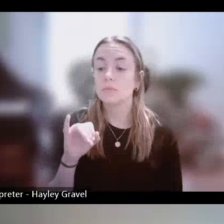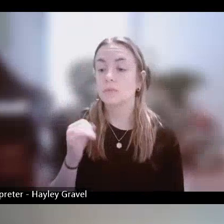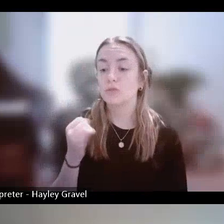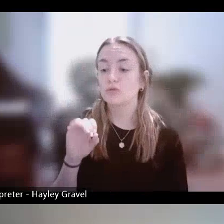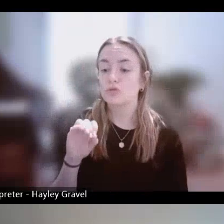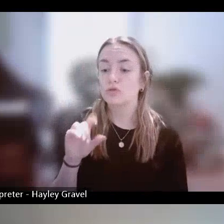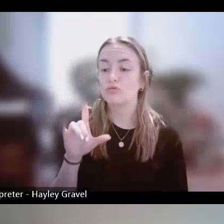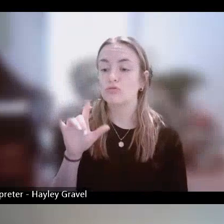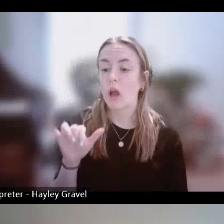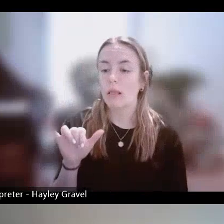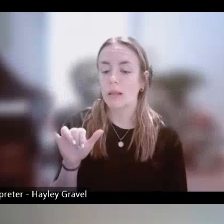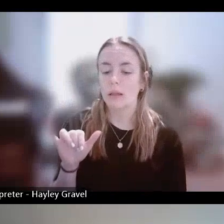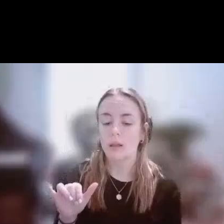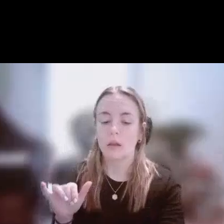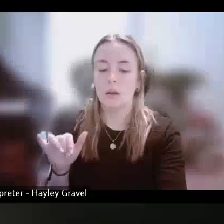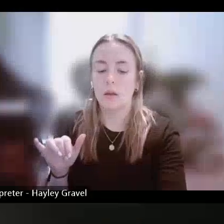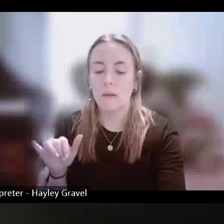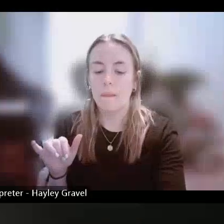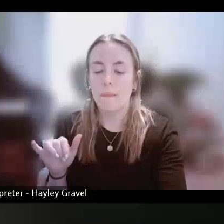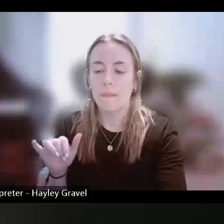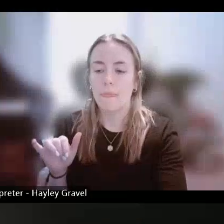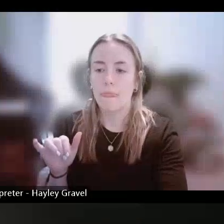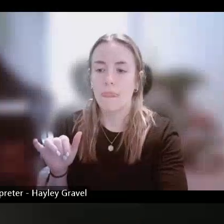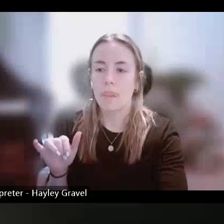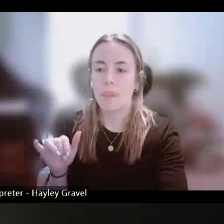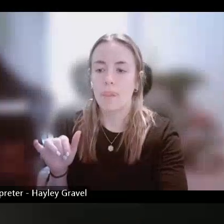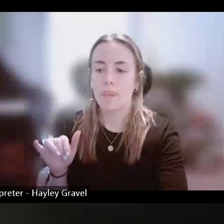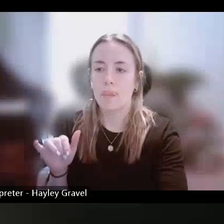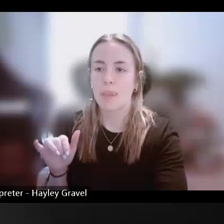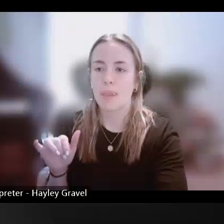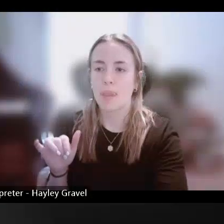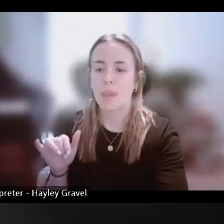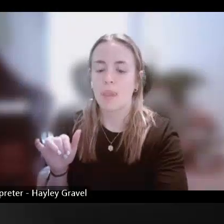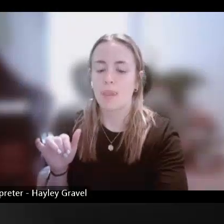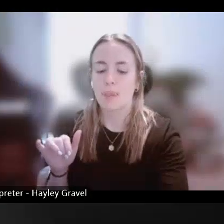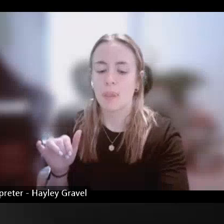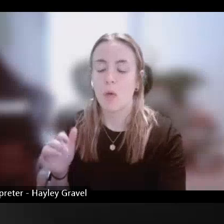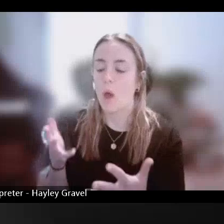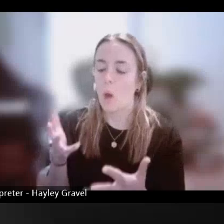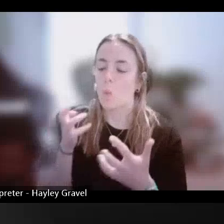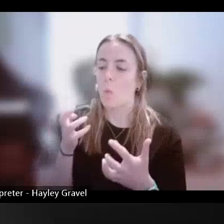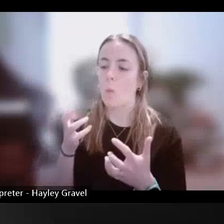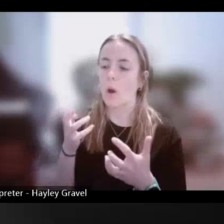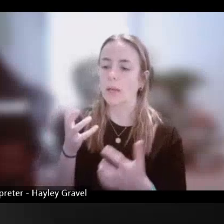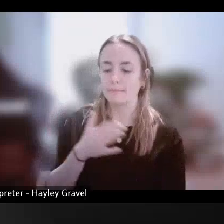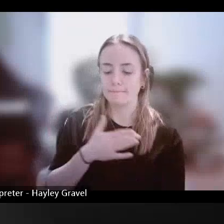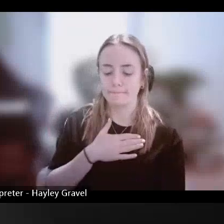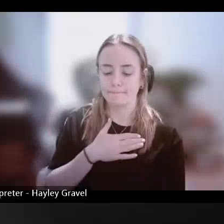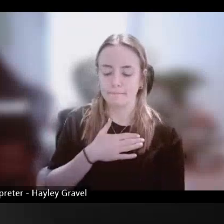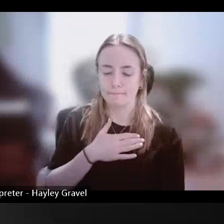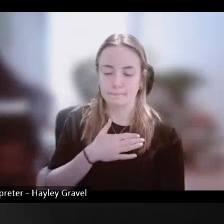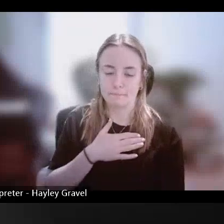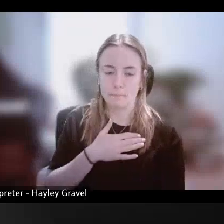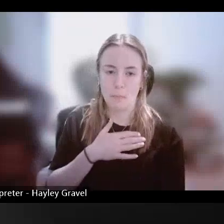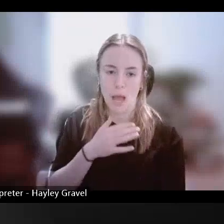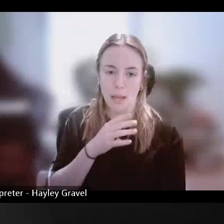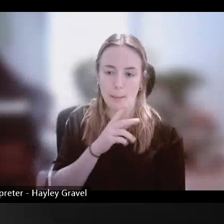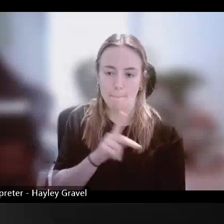So I just wanted to share this because English is my second language. Spanish is my first language. I grew up in Puerto Rico 20-something